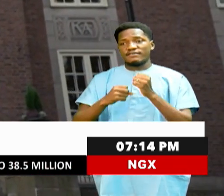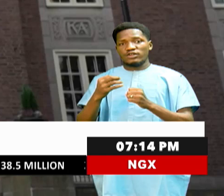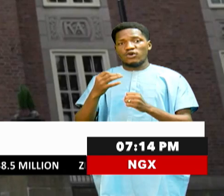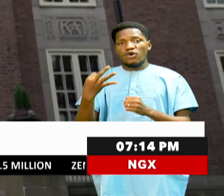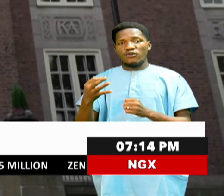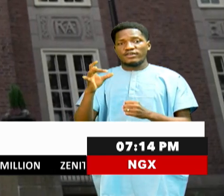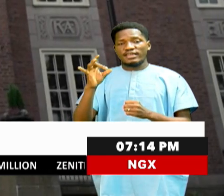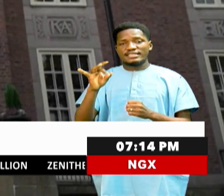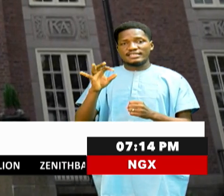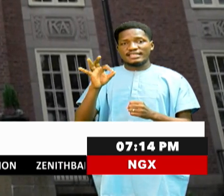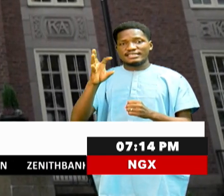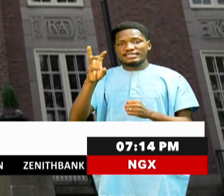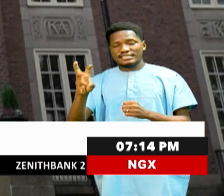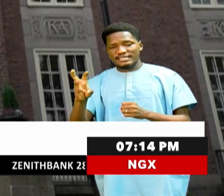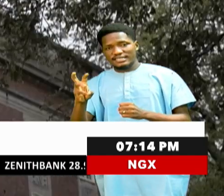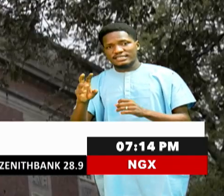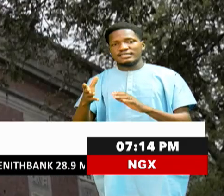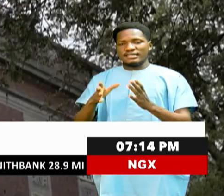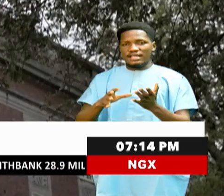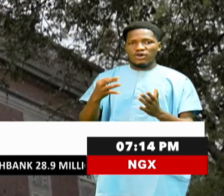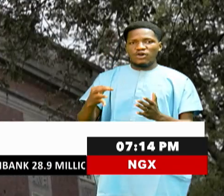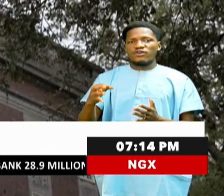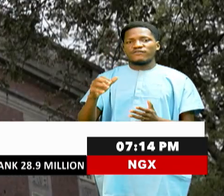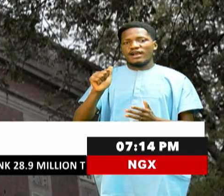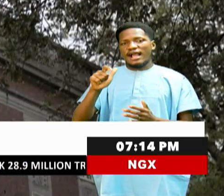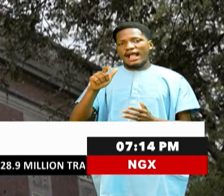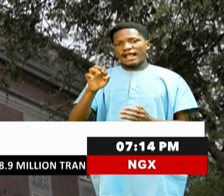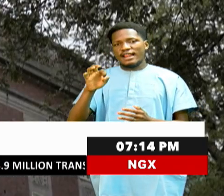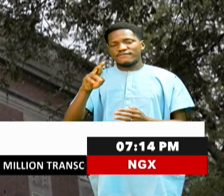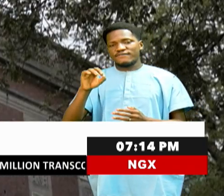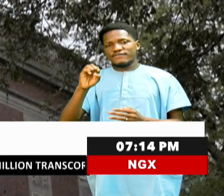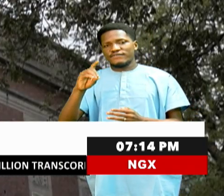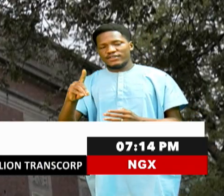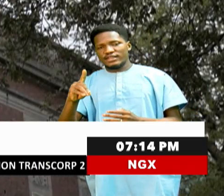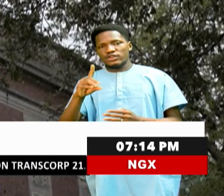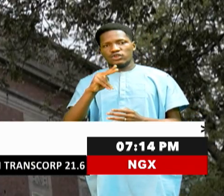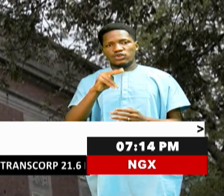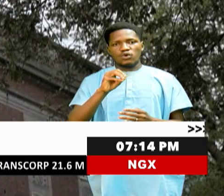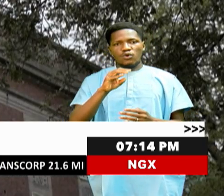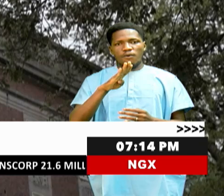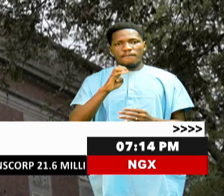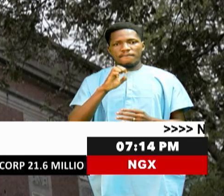and prize creator Alfred Nobel. Chukwunonsonwa Bweze, NTA News.